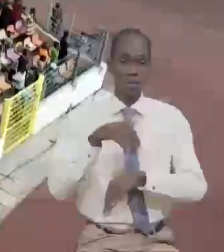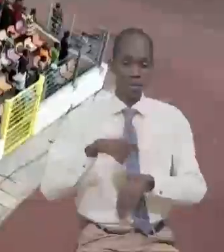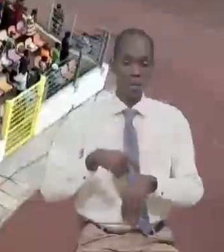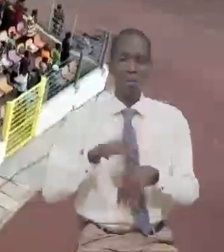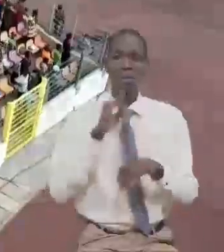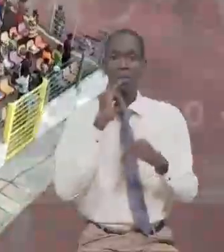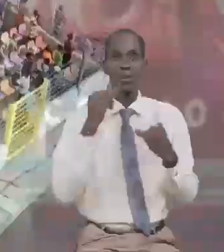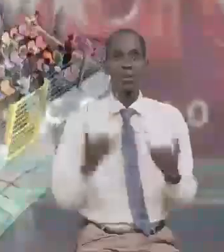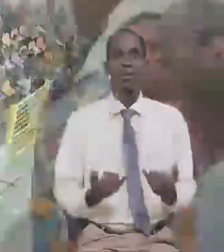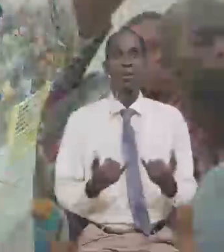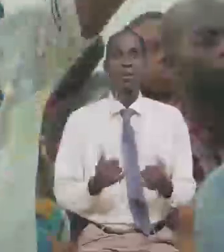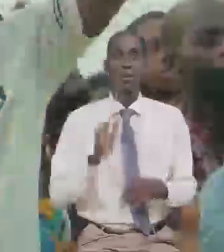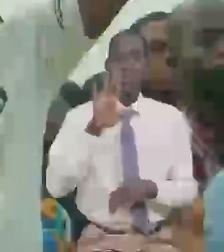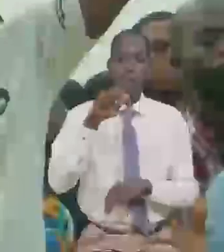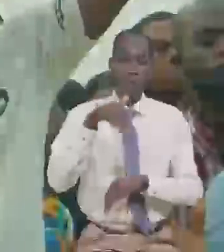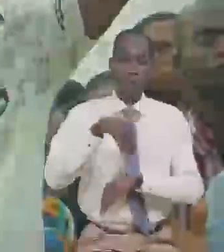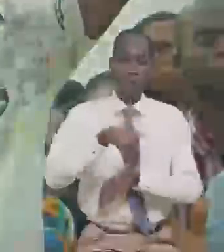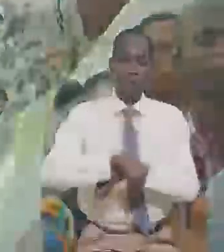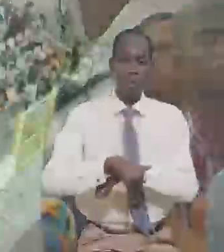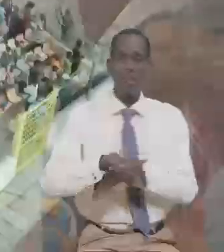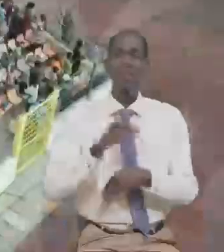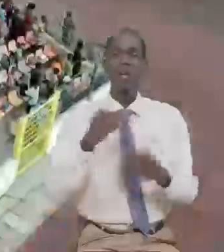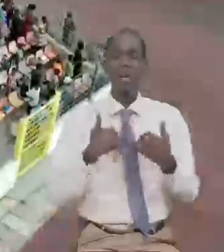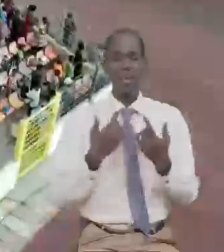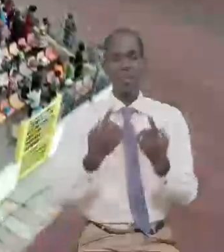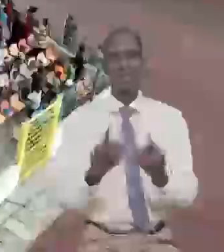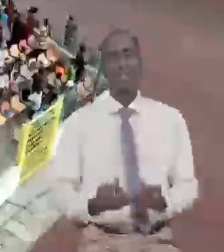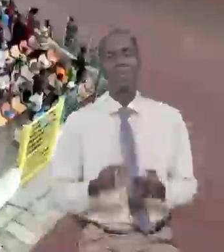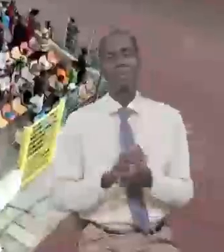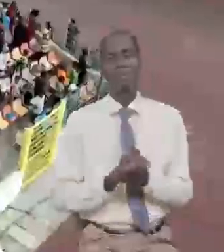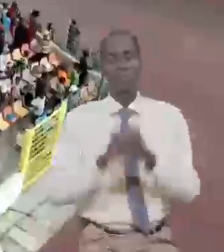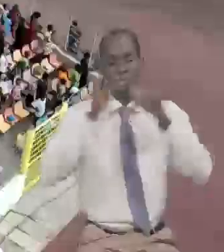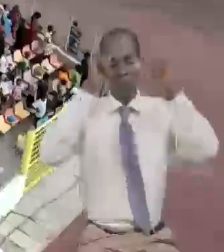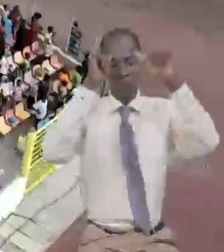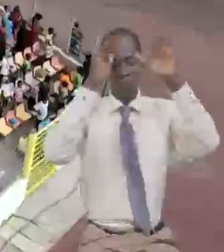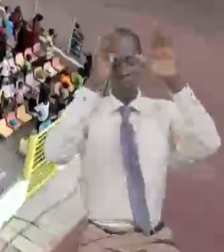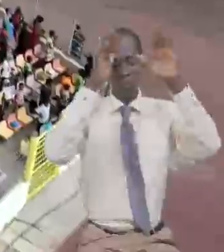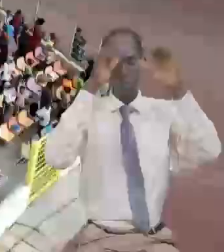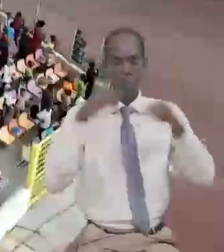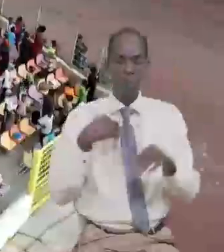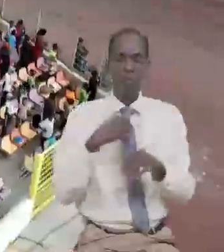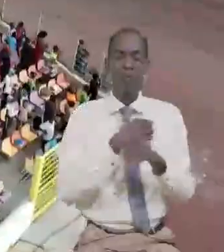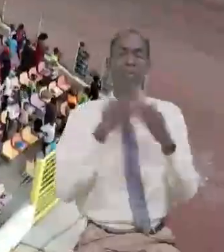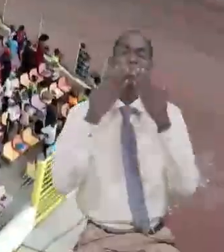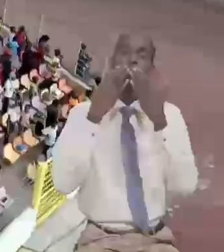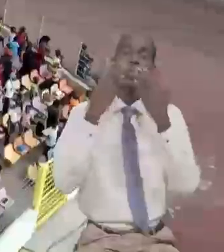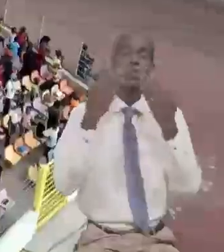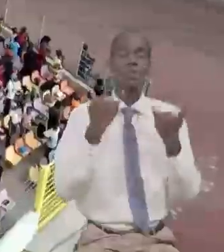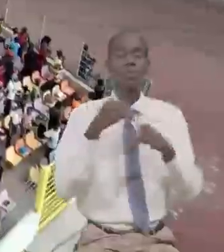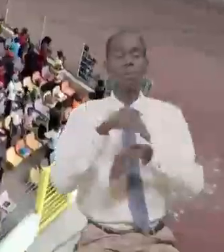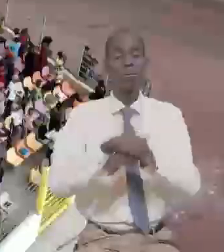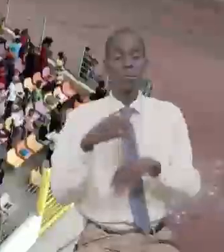you tonight. We bless your name. I pray today, anyone in the dungeon